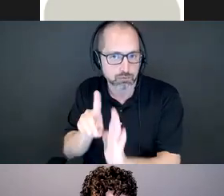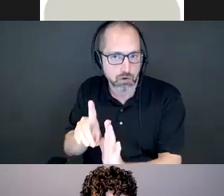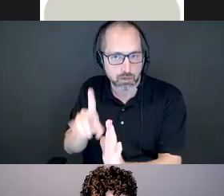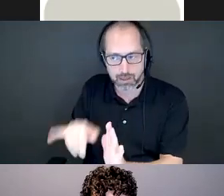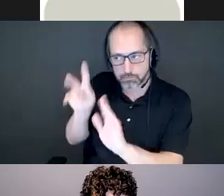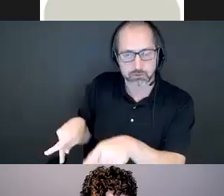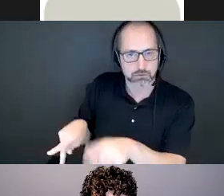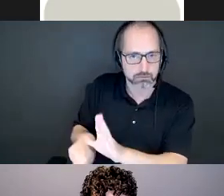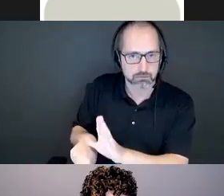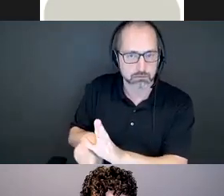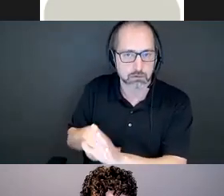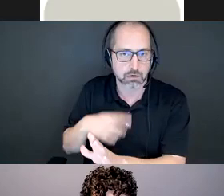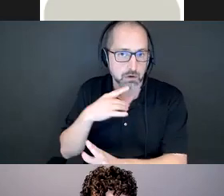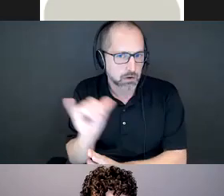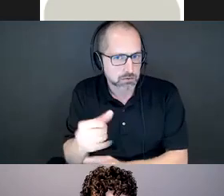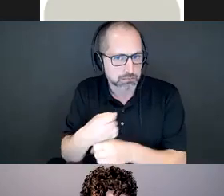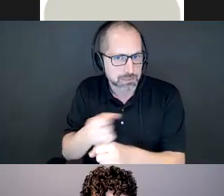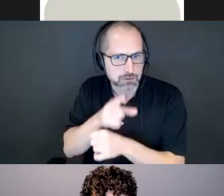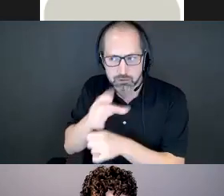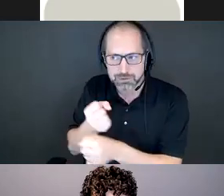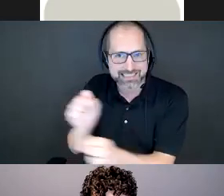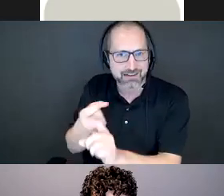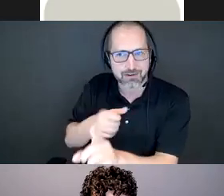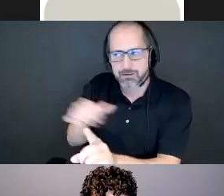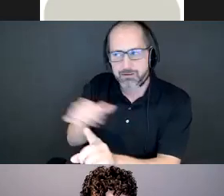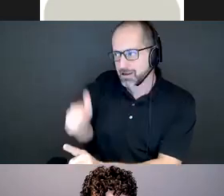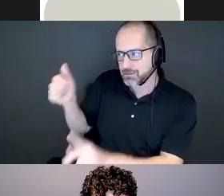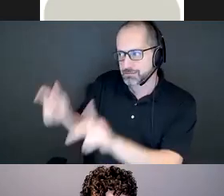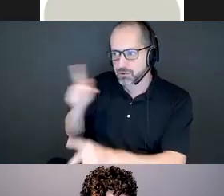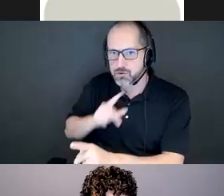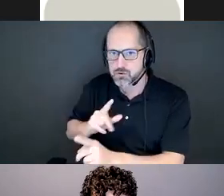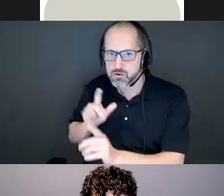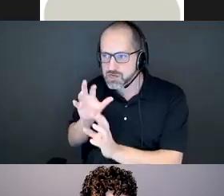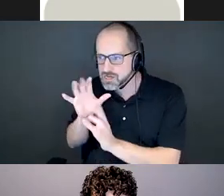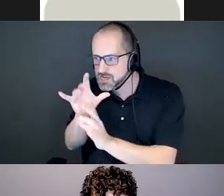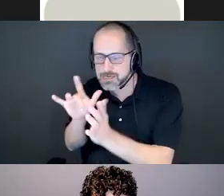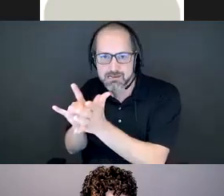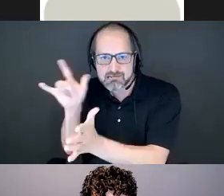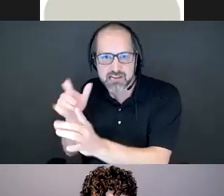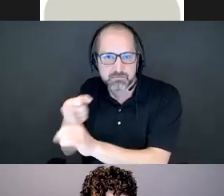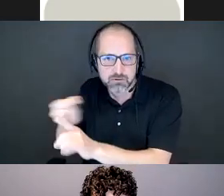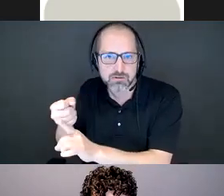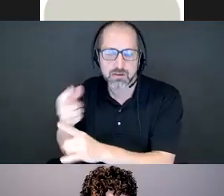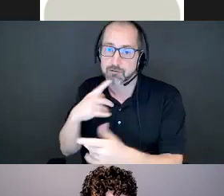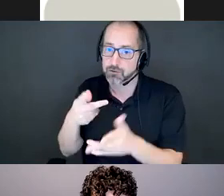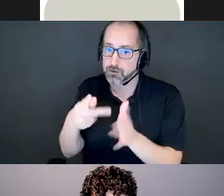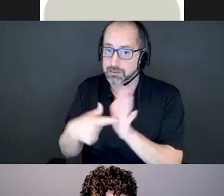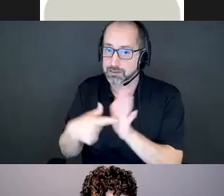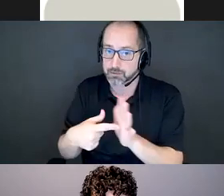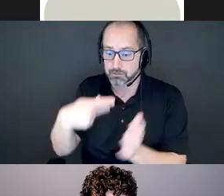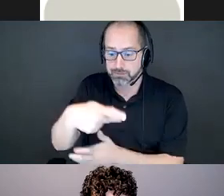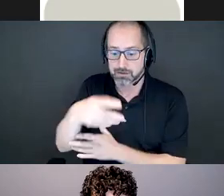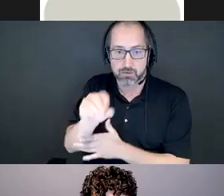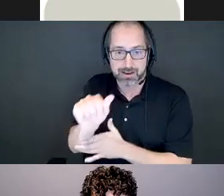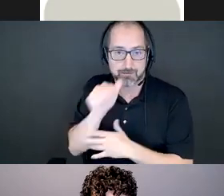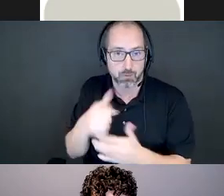the person is safe from predatory relationships, and that's why sometimes the POA for finances is an